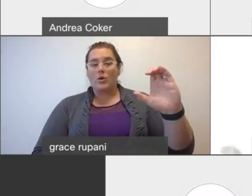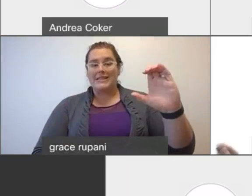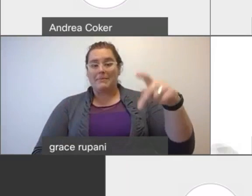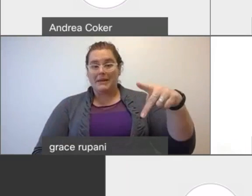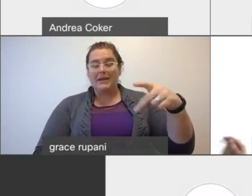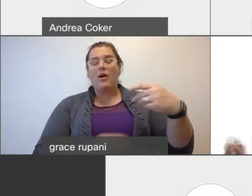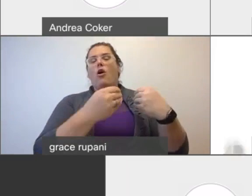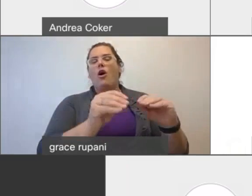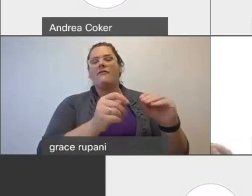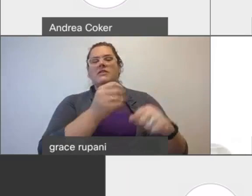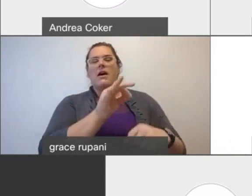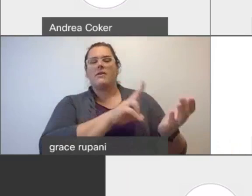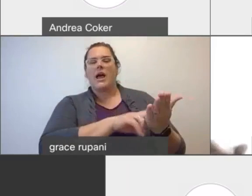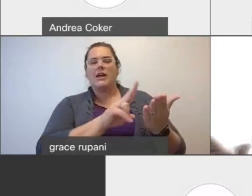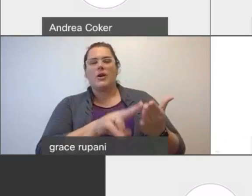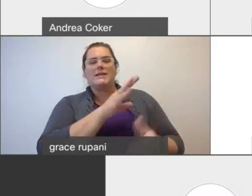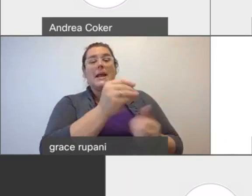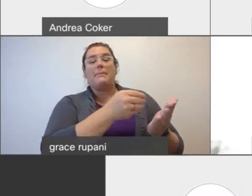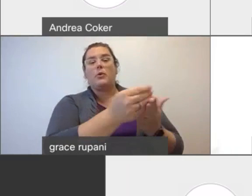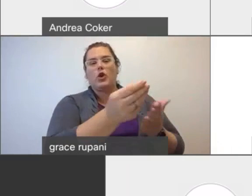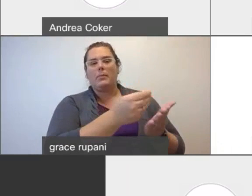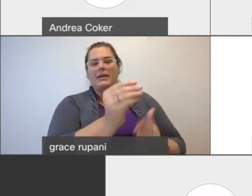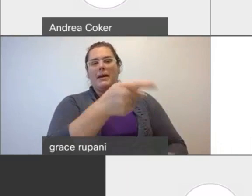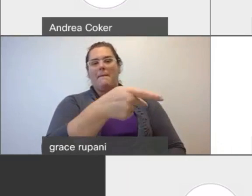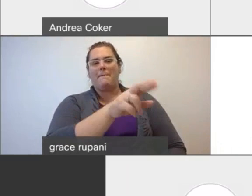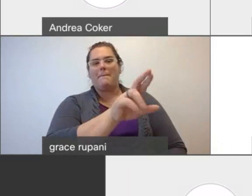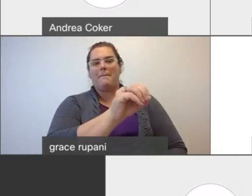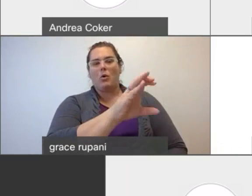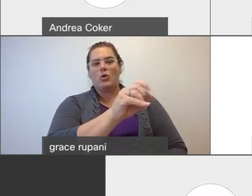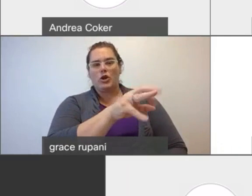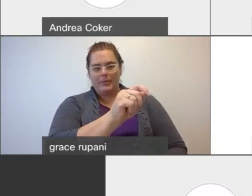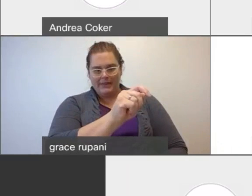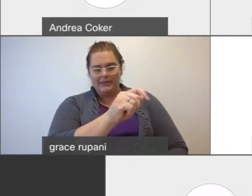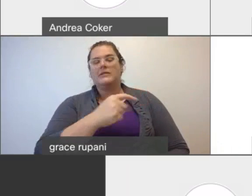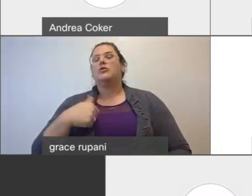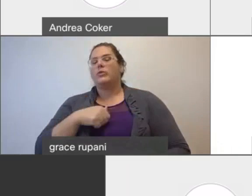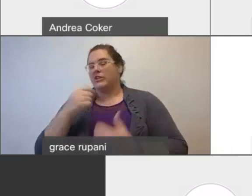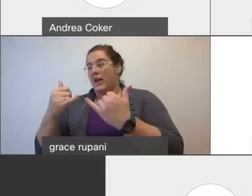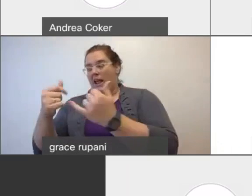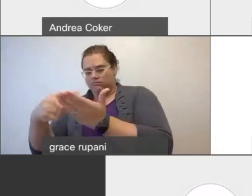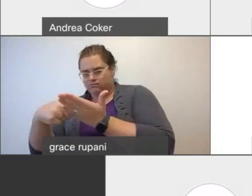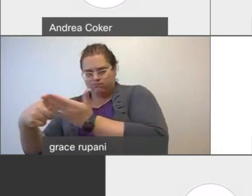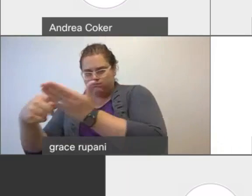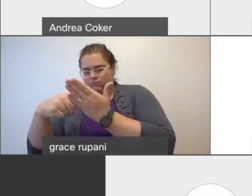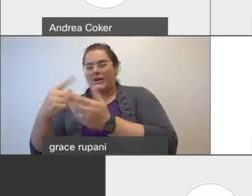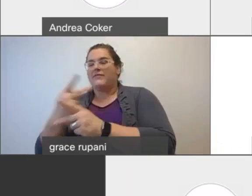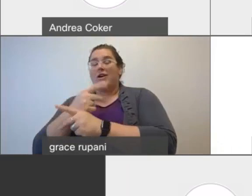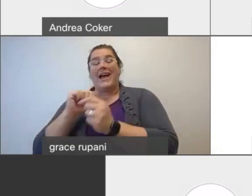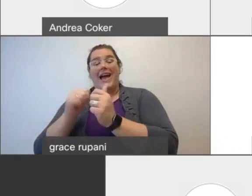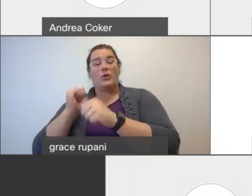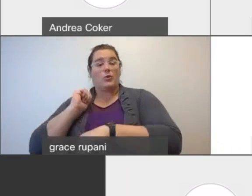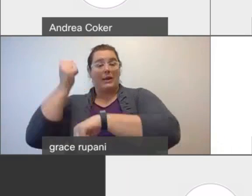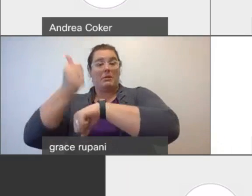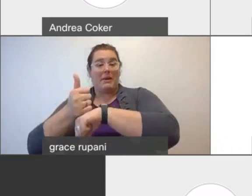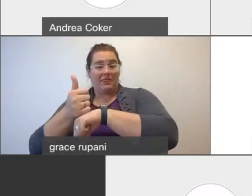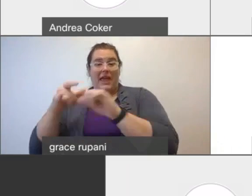make sure that these provisions are implemented consistently across the district. So as